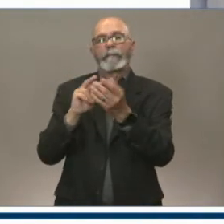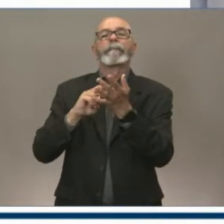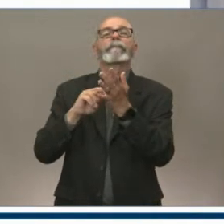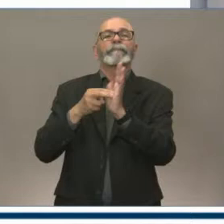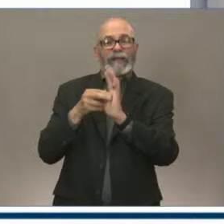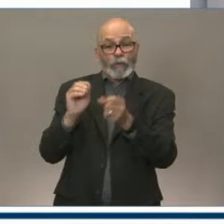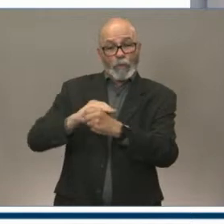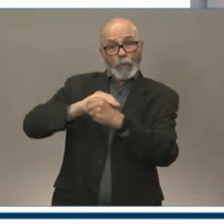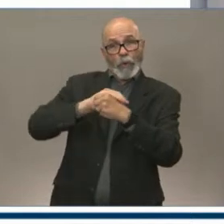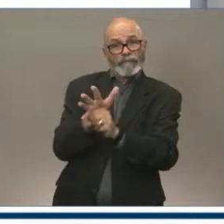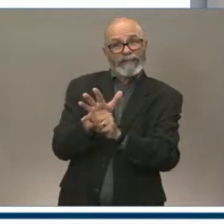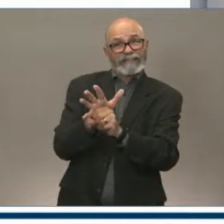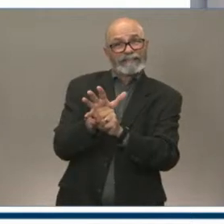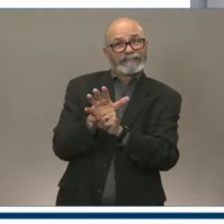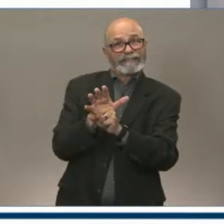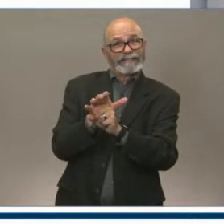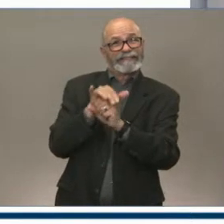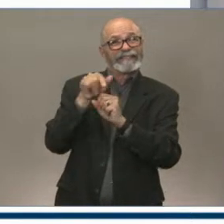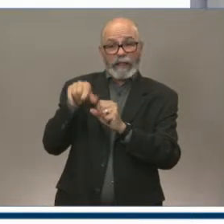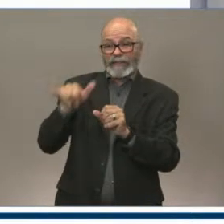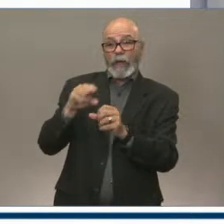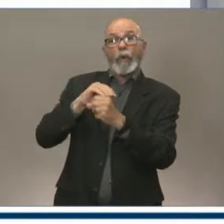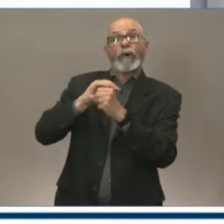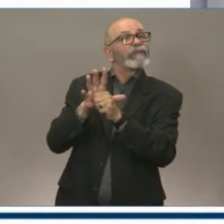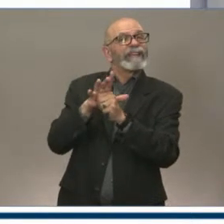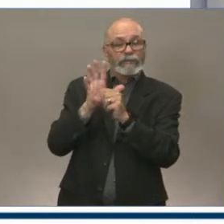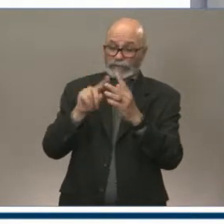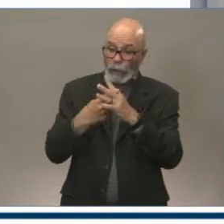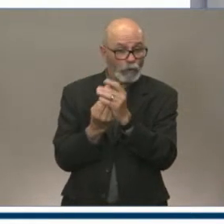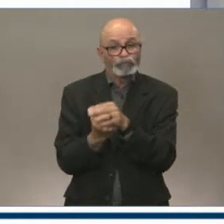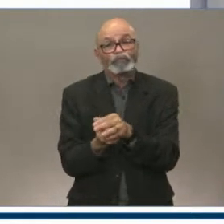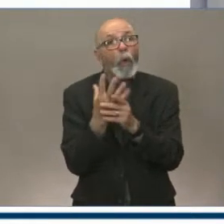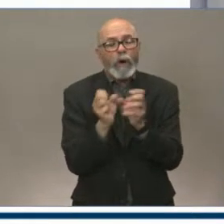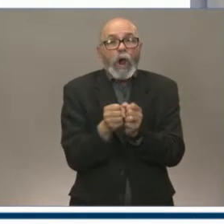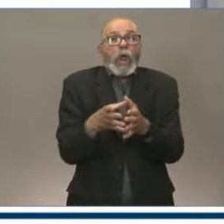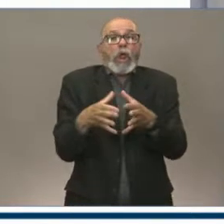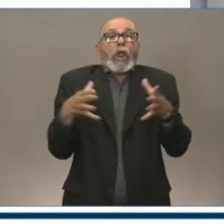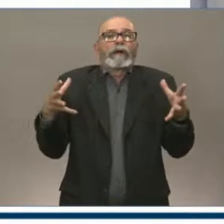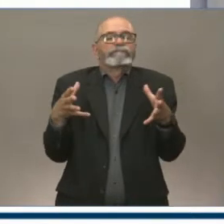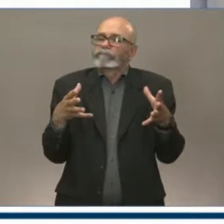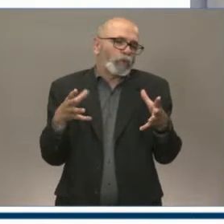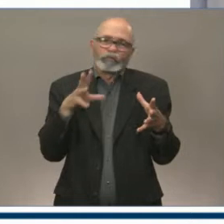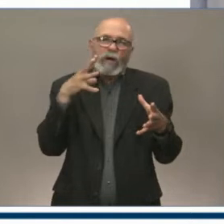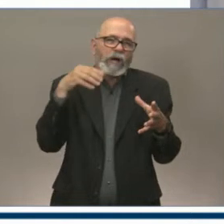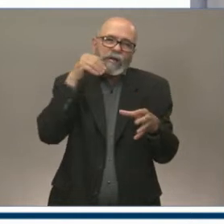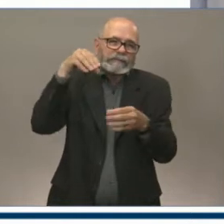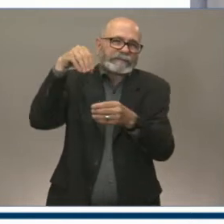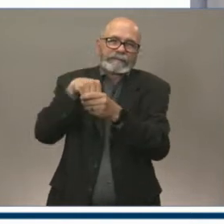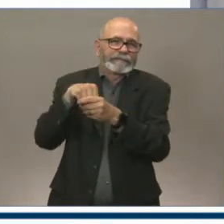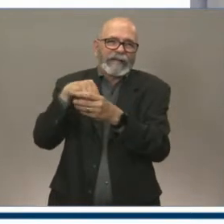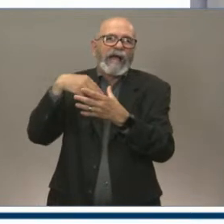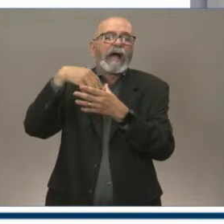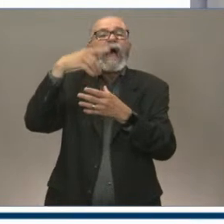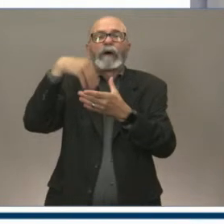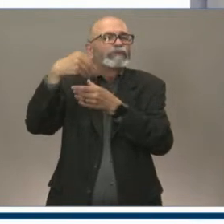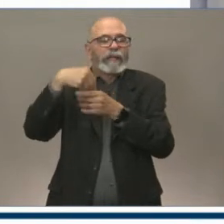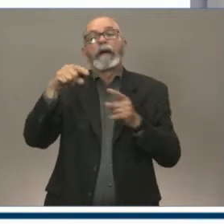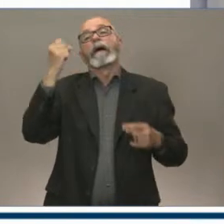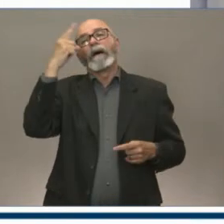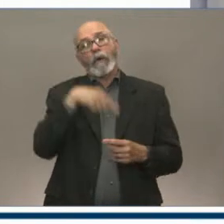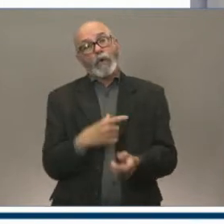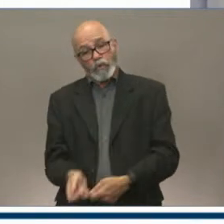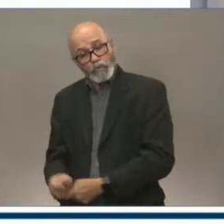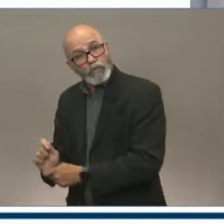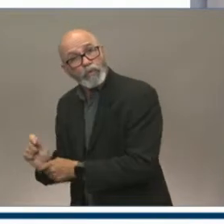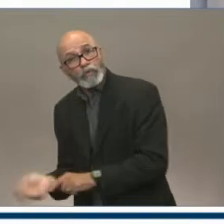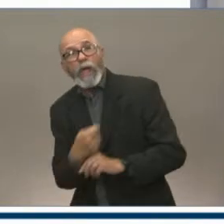thrive outdoors. That's why we're keeping some activities outside open. Golf courses, outdoor tennis courts,